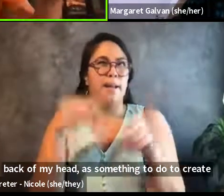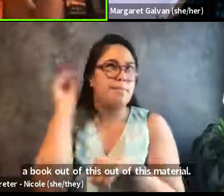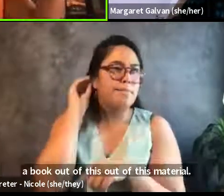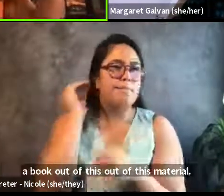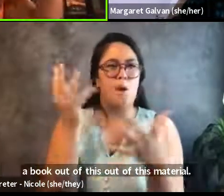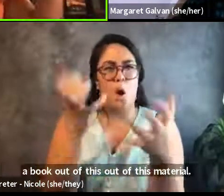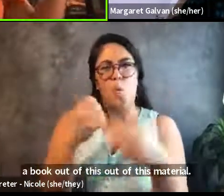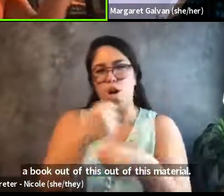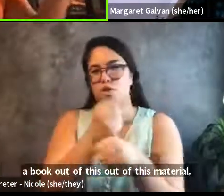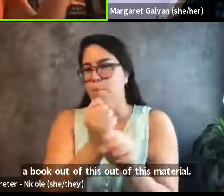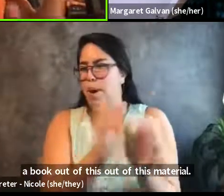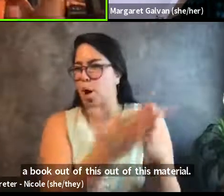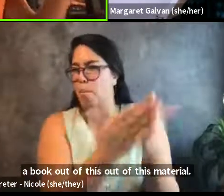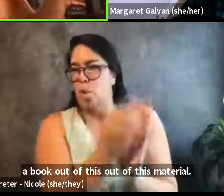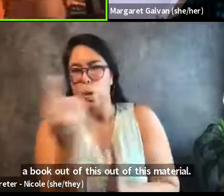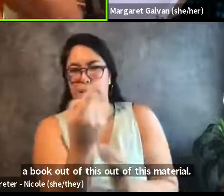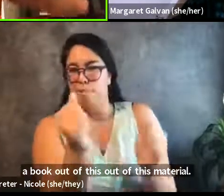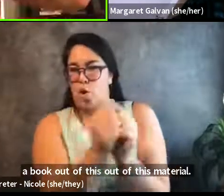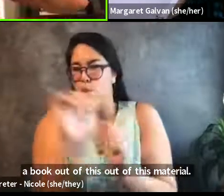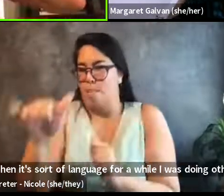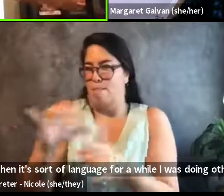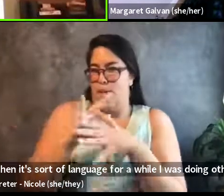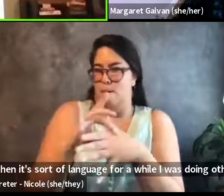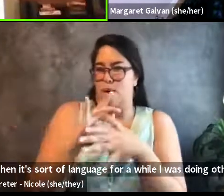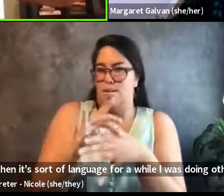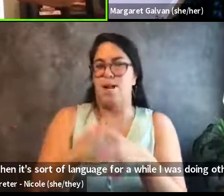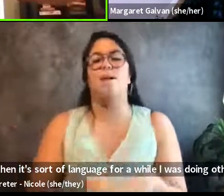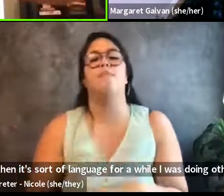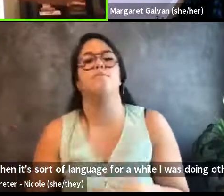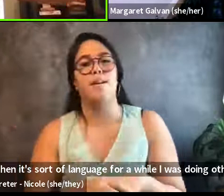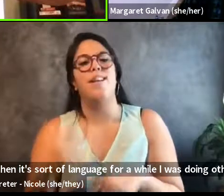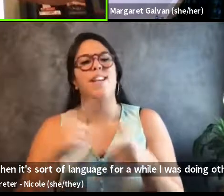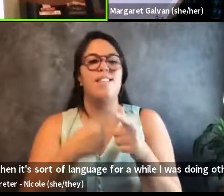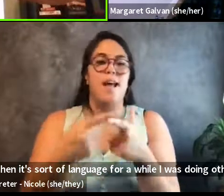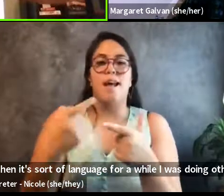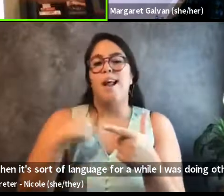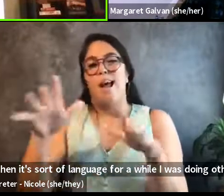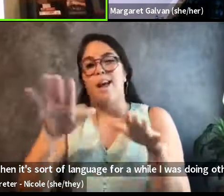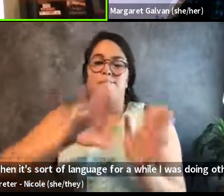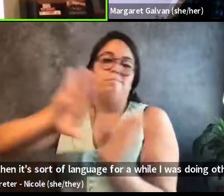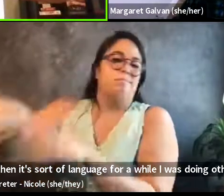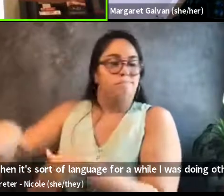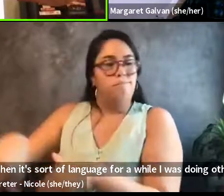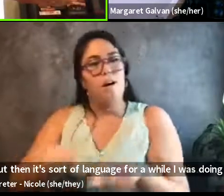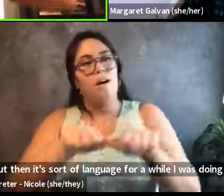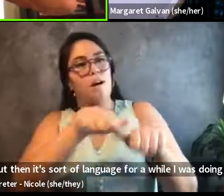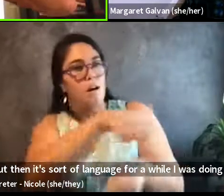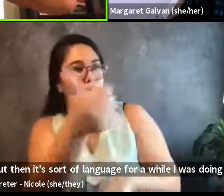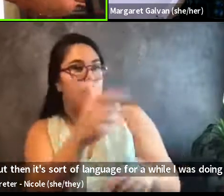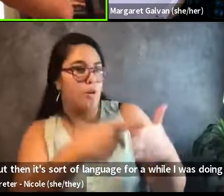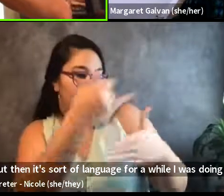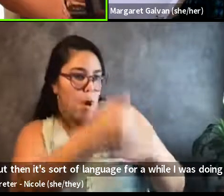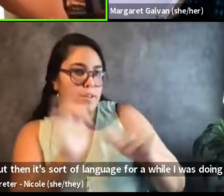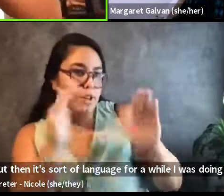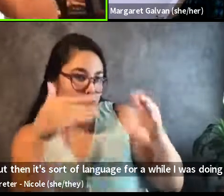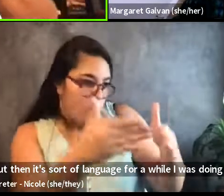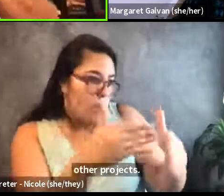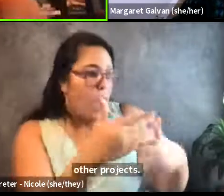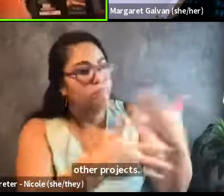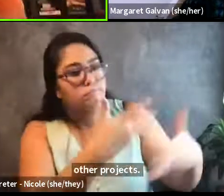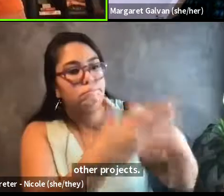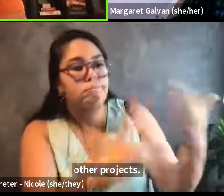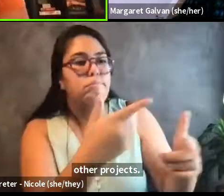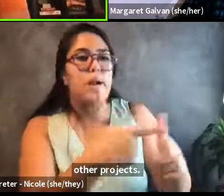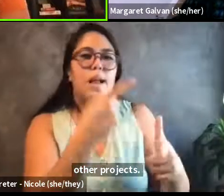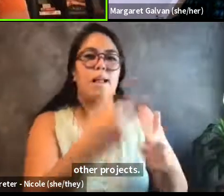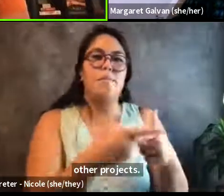but then it sort of languished for a while. I was doing other projects, um, and then sort of came back to it and,